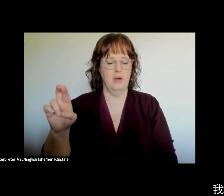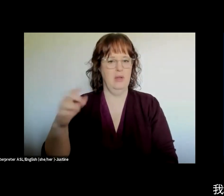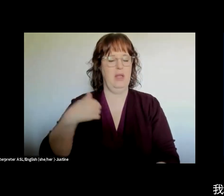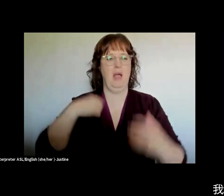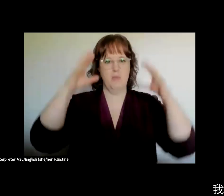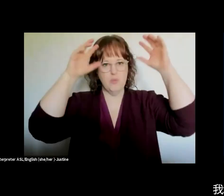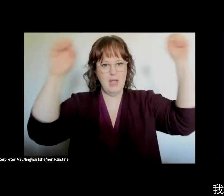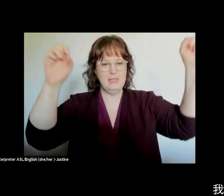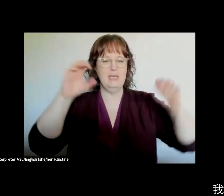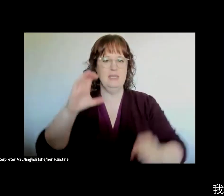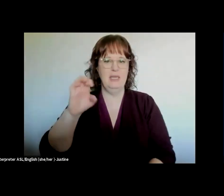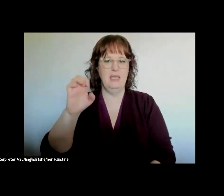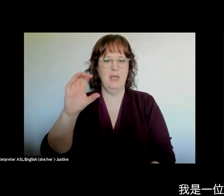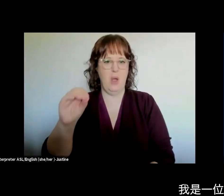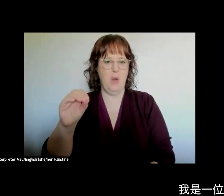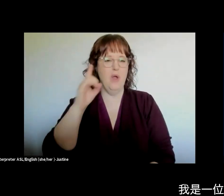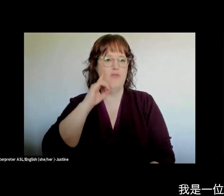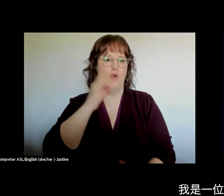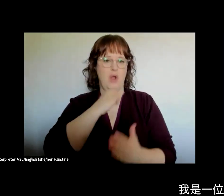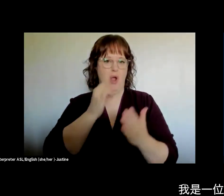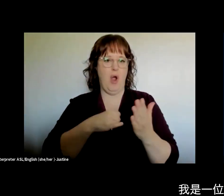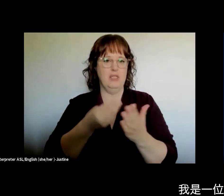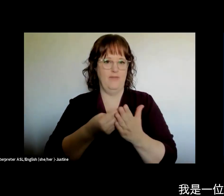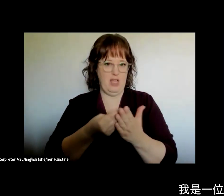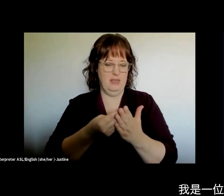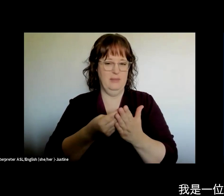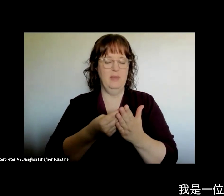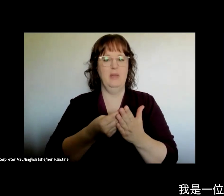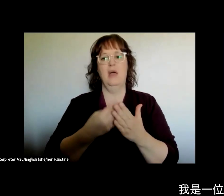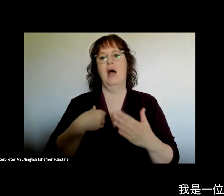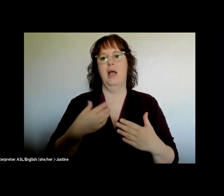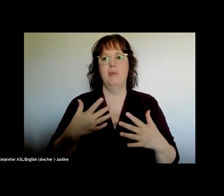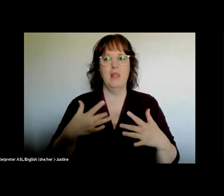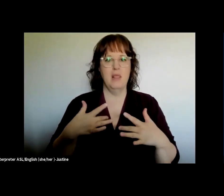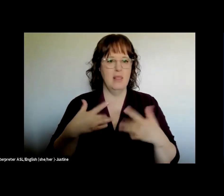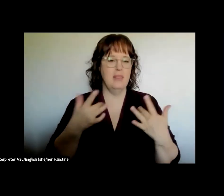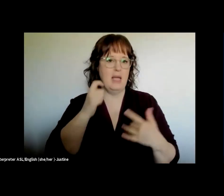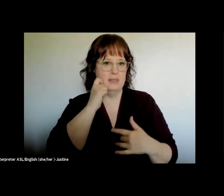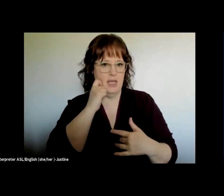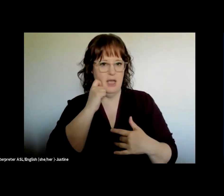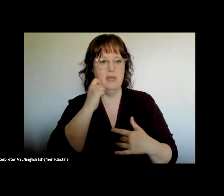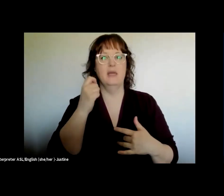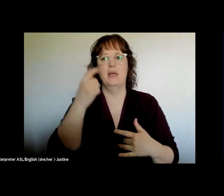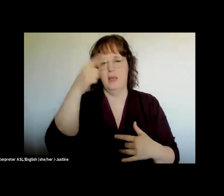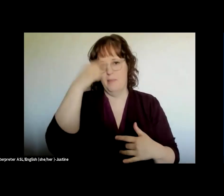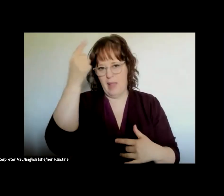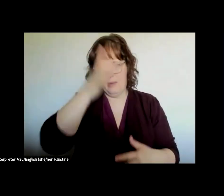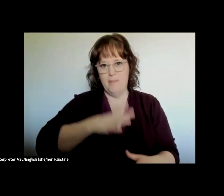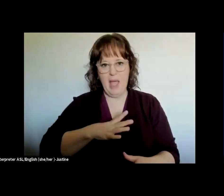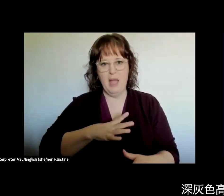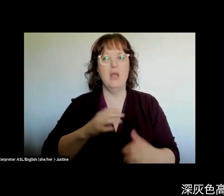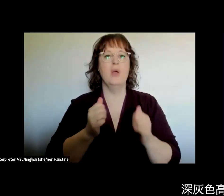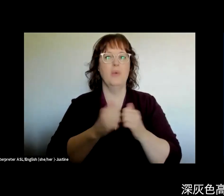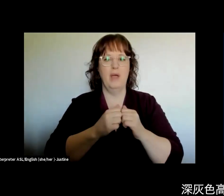and CEO here at Arts Fund. I am a light-skinned Black male with no hair, black chunky glasses, and